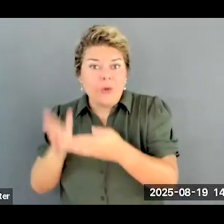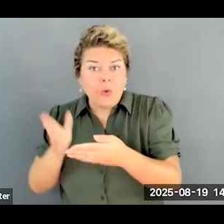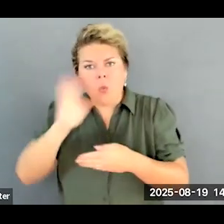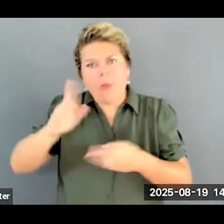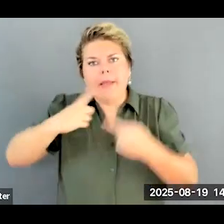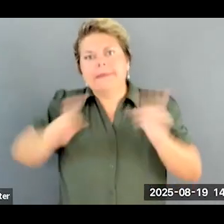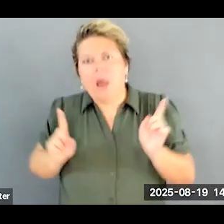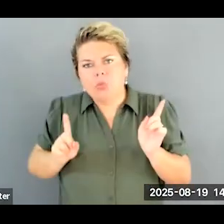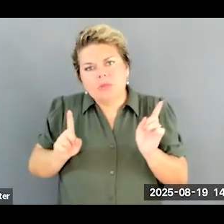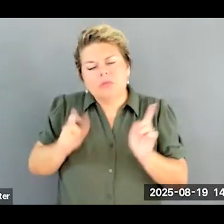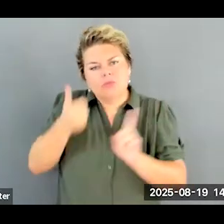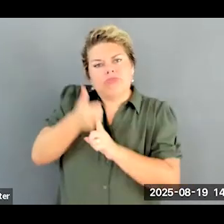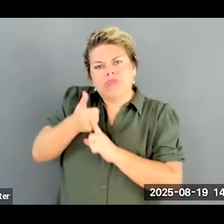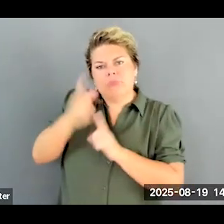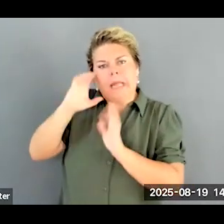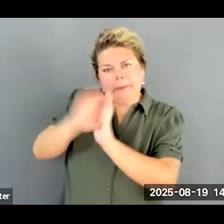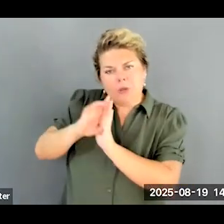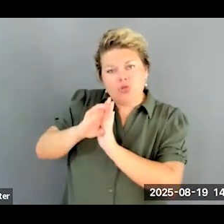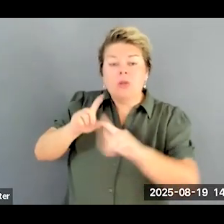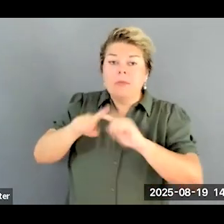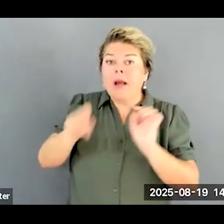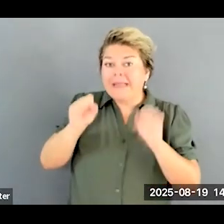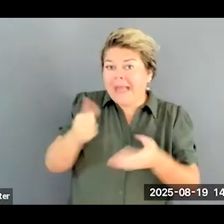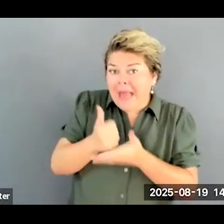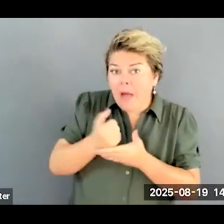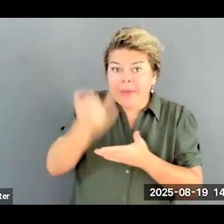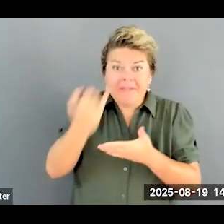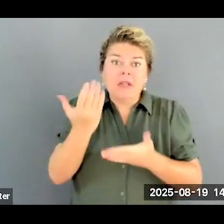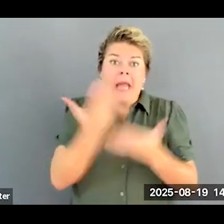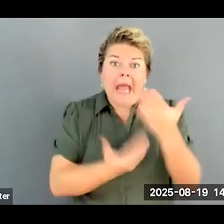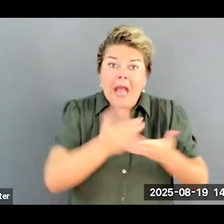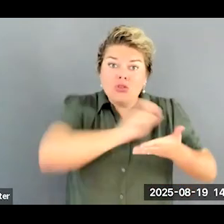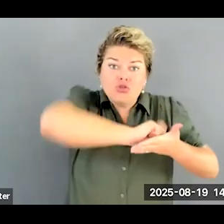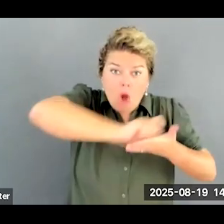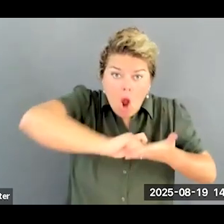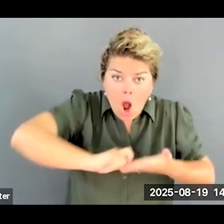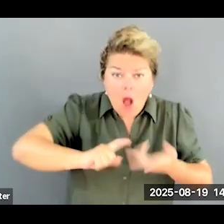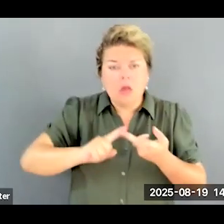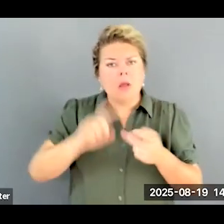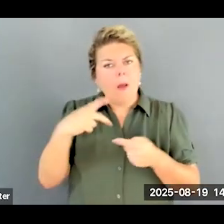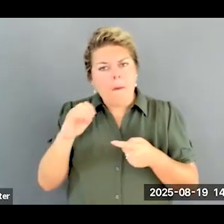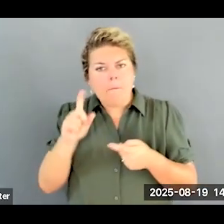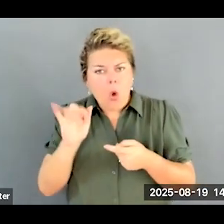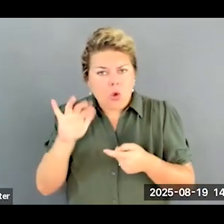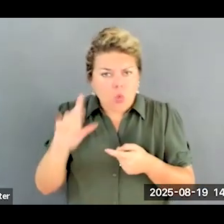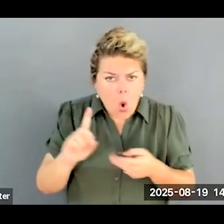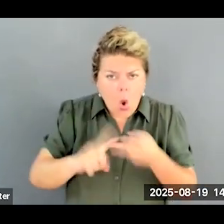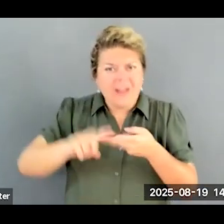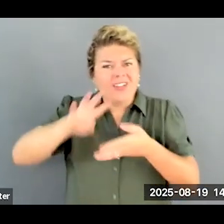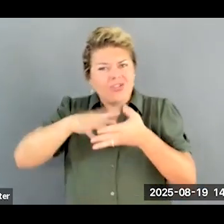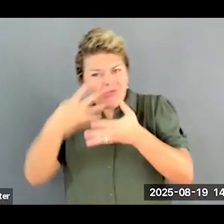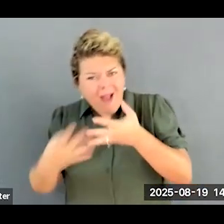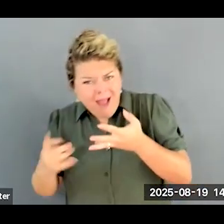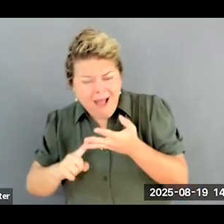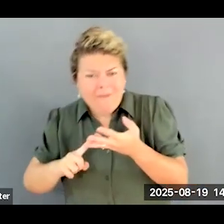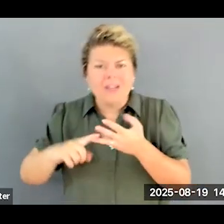image, but it can be helpful for readers to specify if it's a hand-drawn image, a Polaroid, an infographic, a